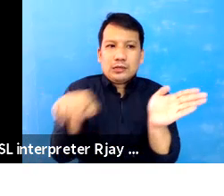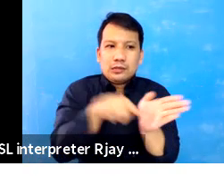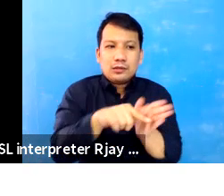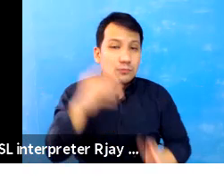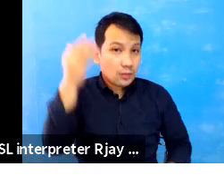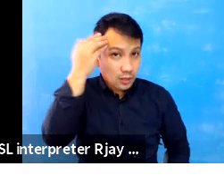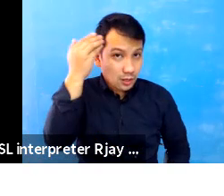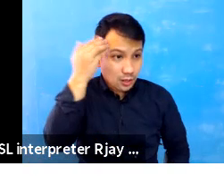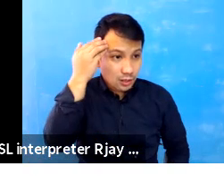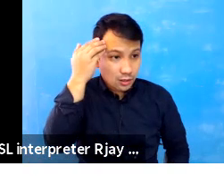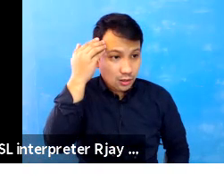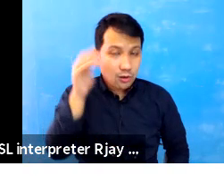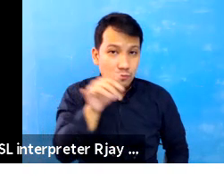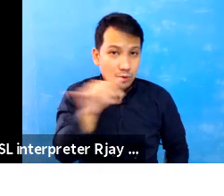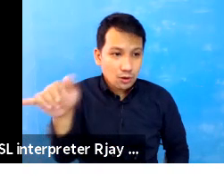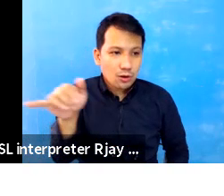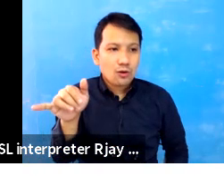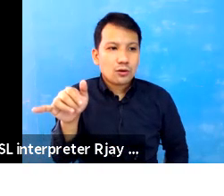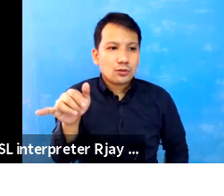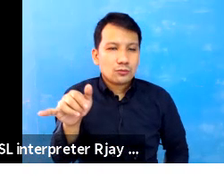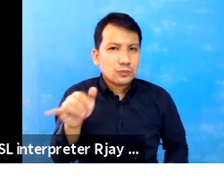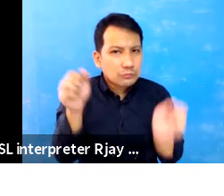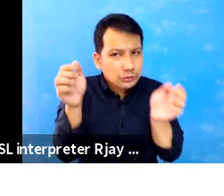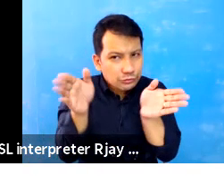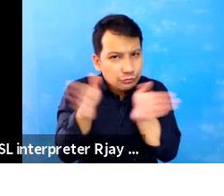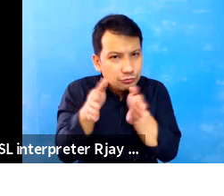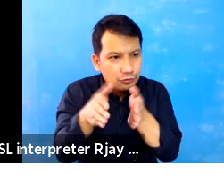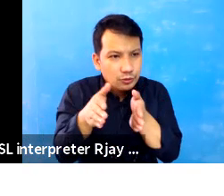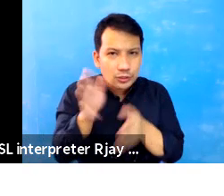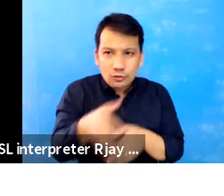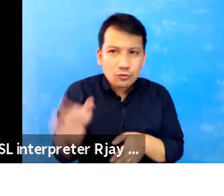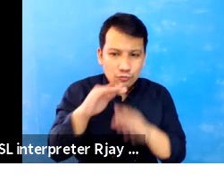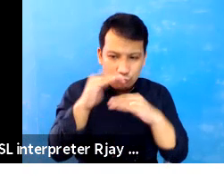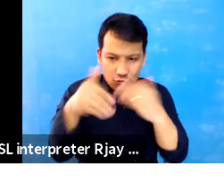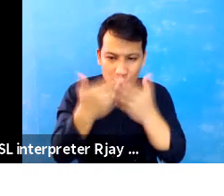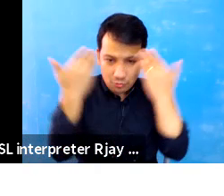head is going to be smaller than the whole body. And